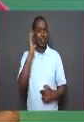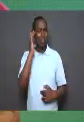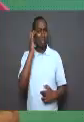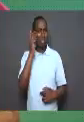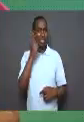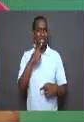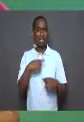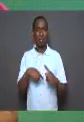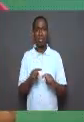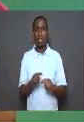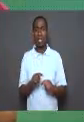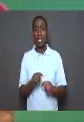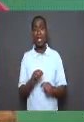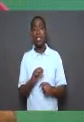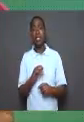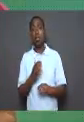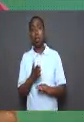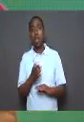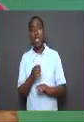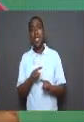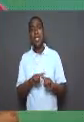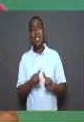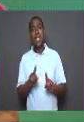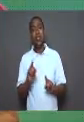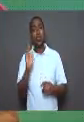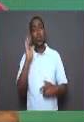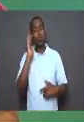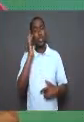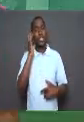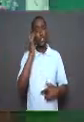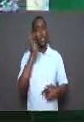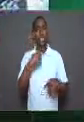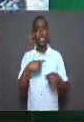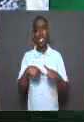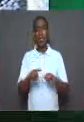as well as causing many different diseases.